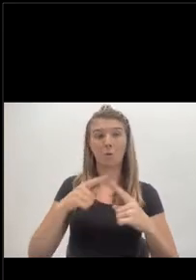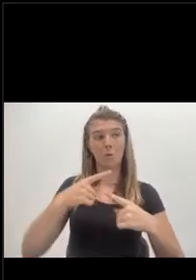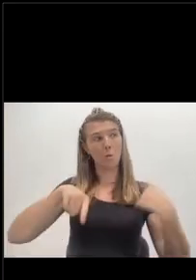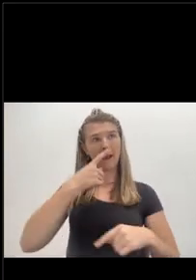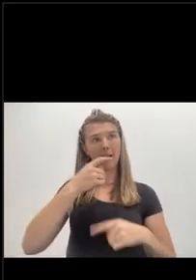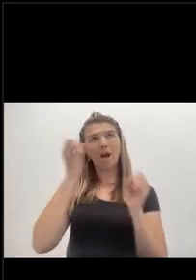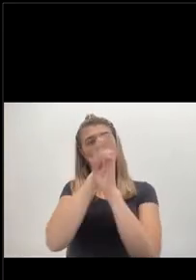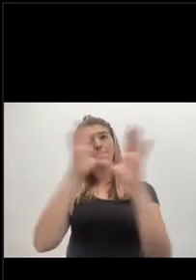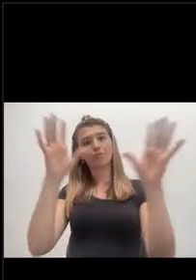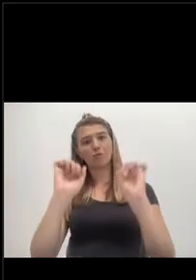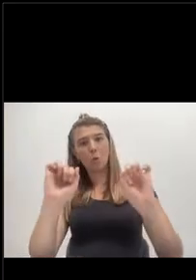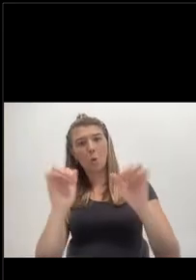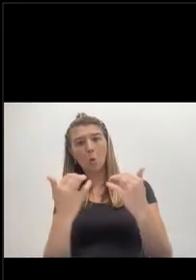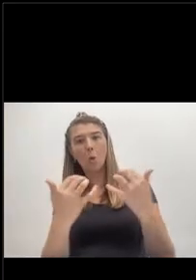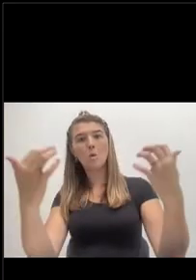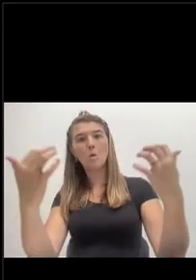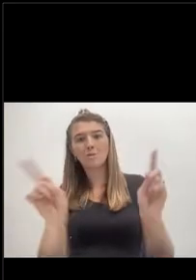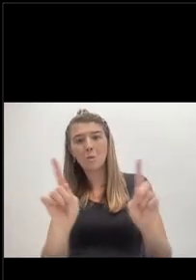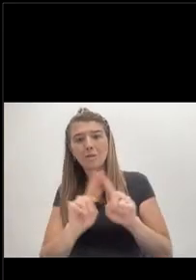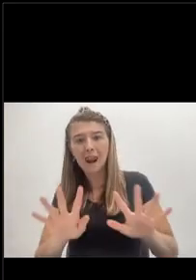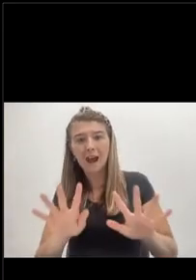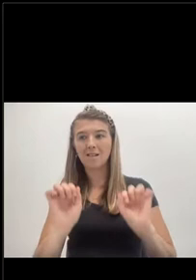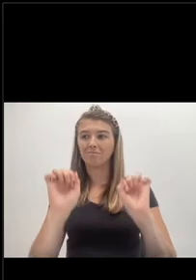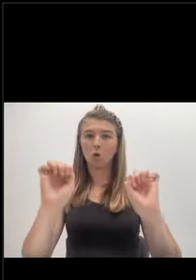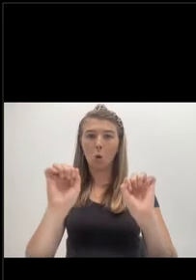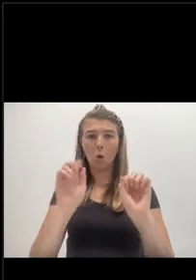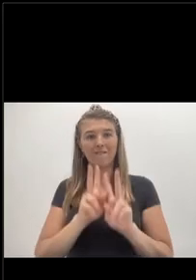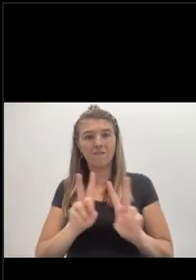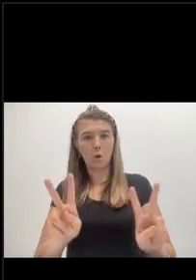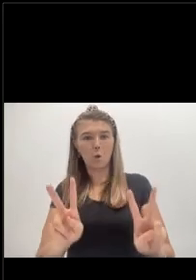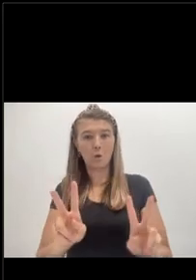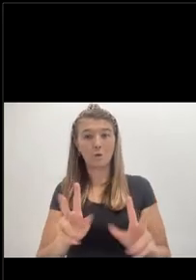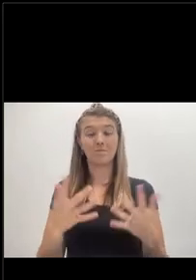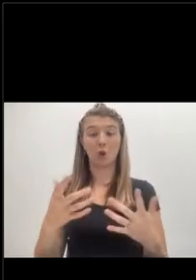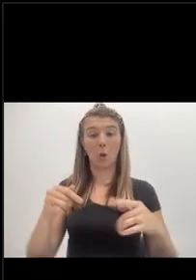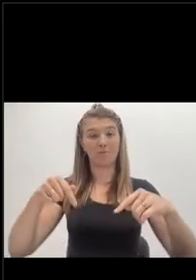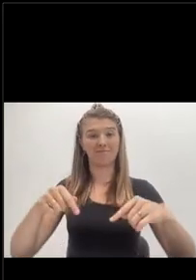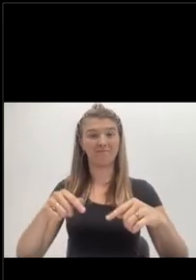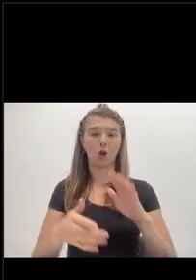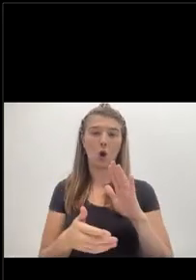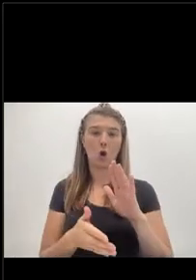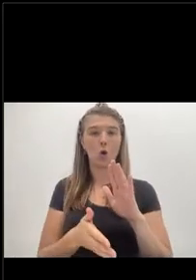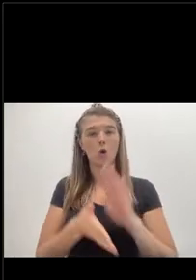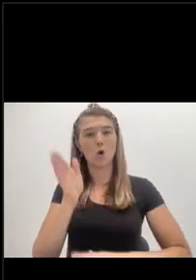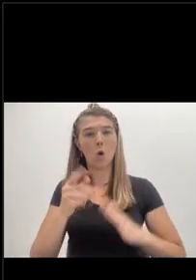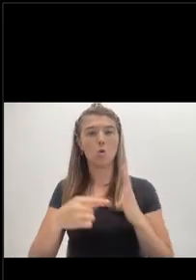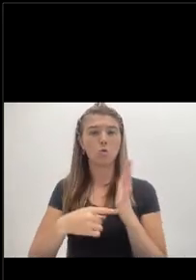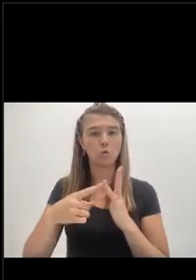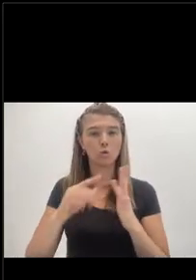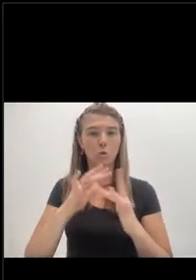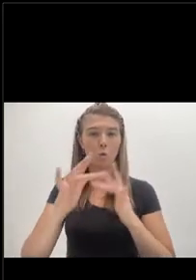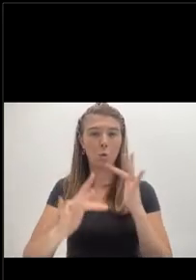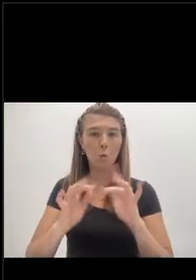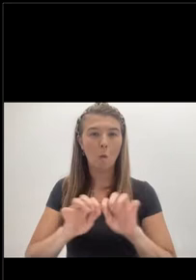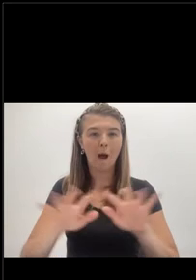hopefully get you the answers that you want. So GoToWebinar itself, depending on what platform you're in, has likely got a chat box down